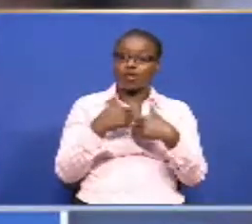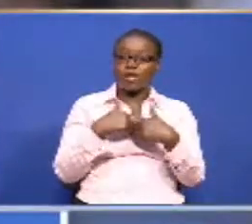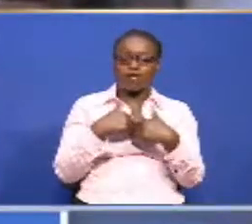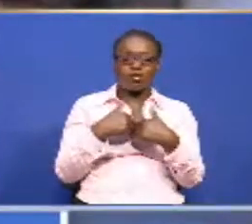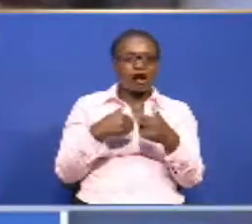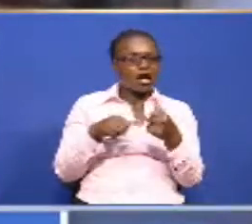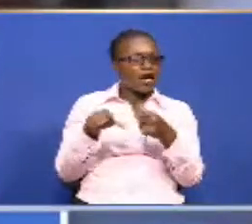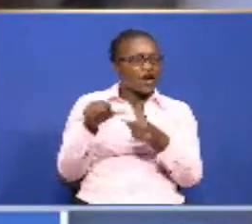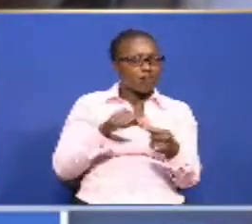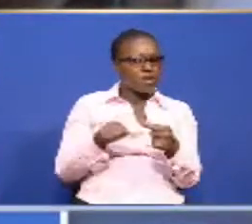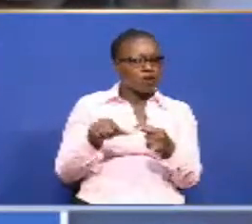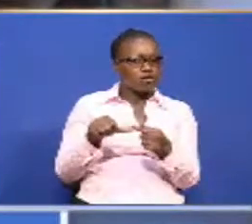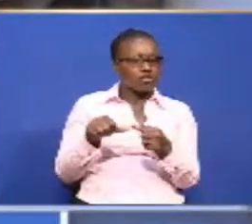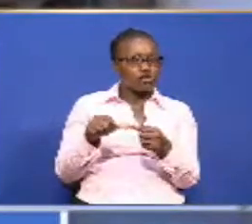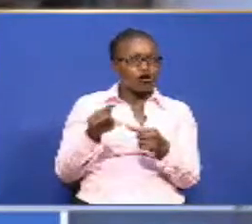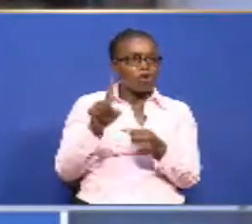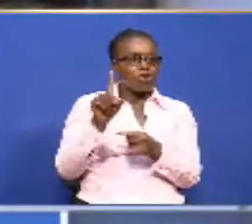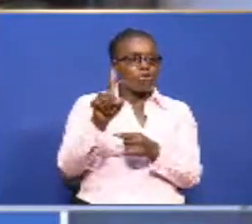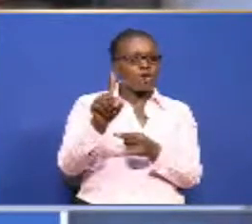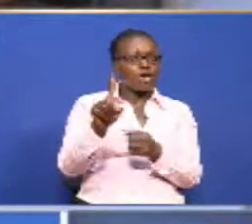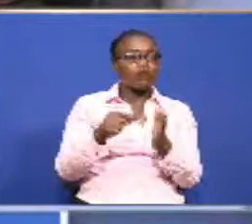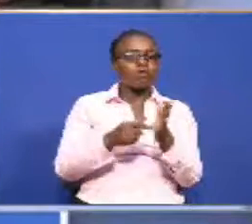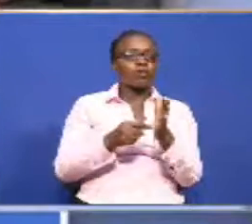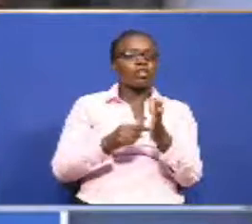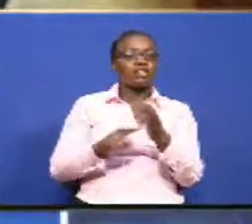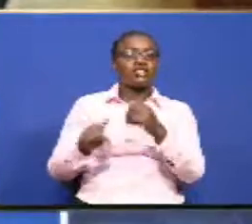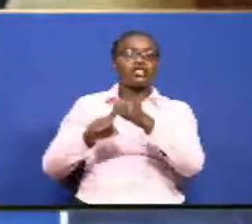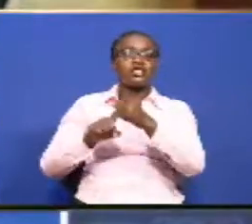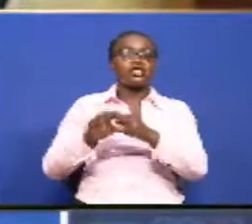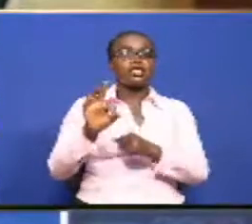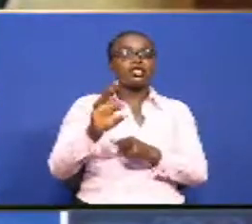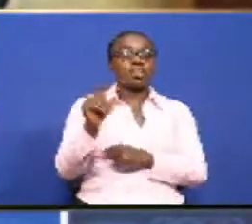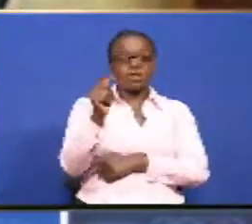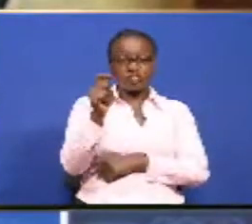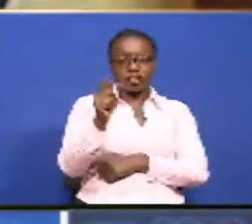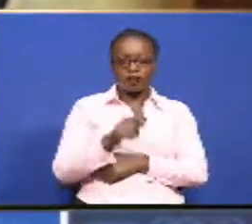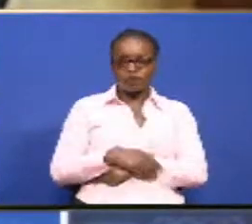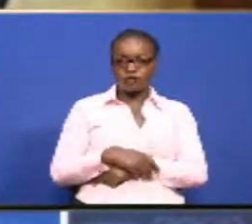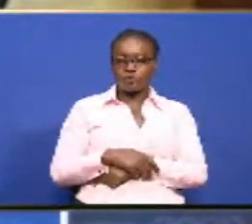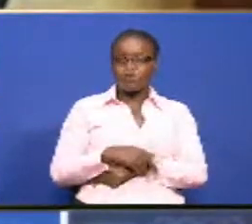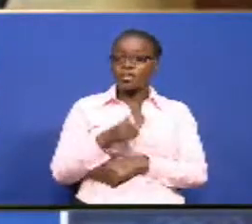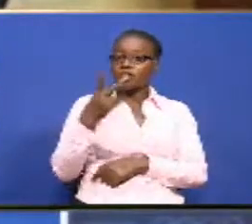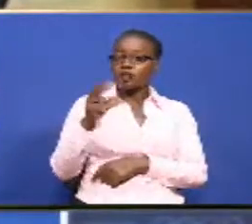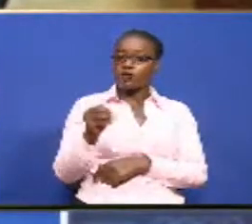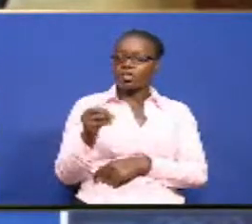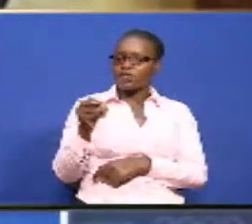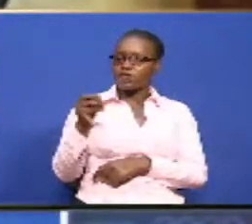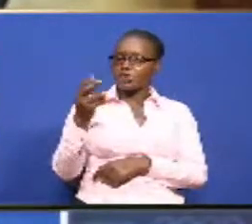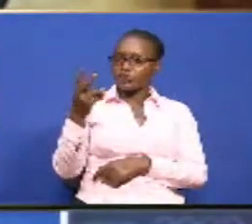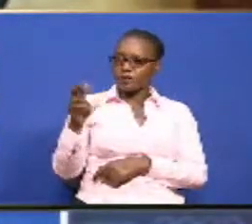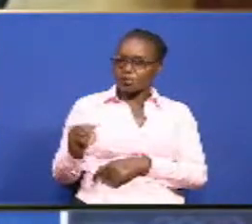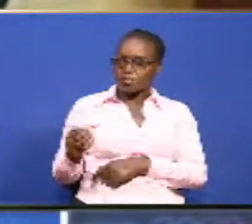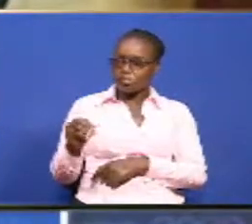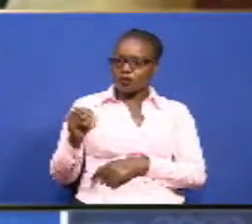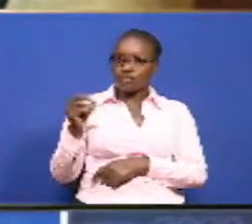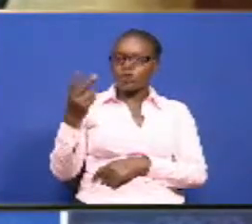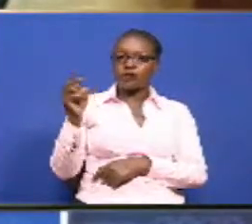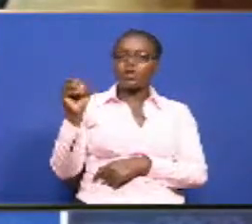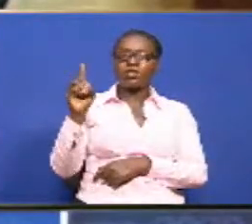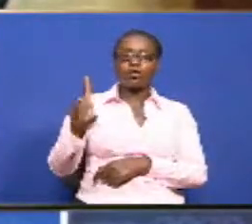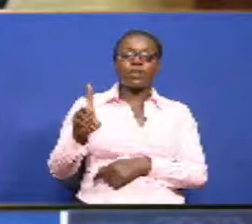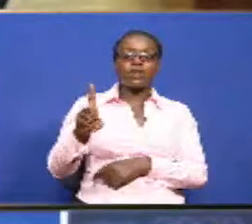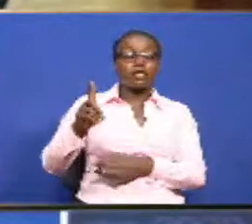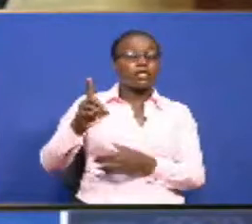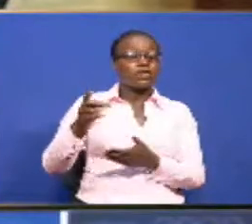shilingi trilioni 1.63. The 2020-21 budget targets revenue collection